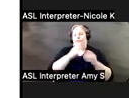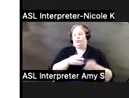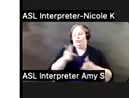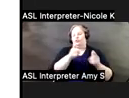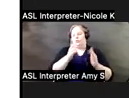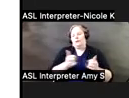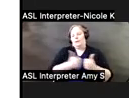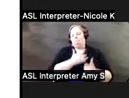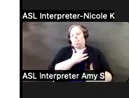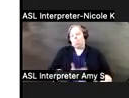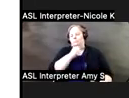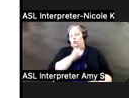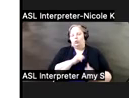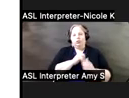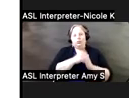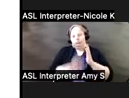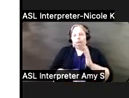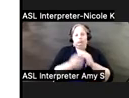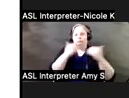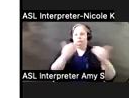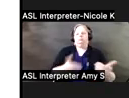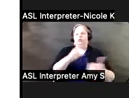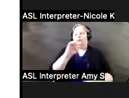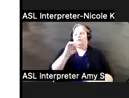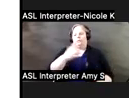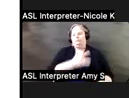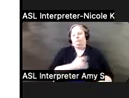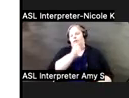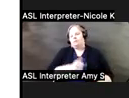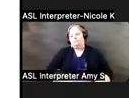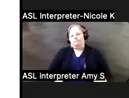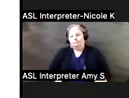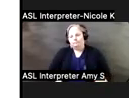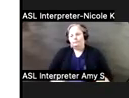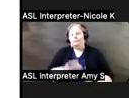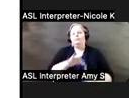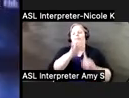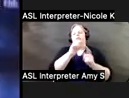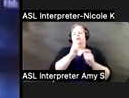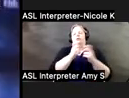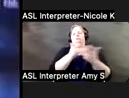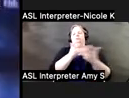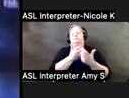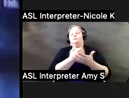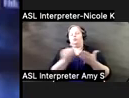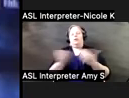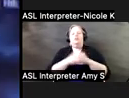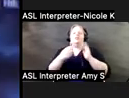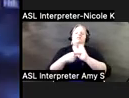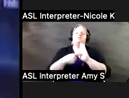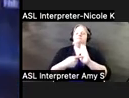don't typically just jump right into Call of Duty when someone's playing, especially with a controller like the quad stick. So here's a quick video of